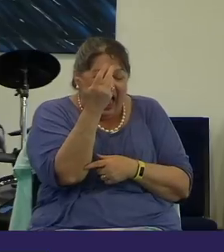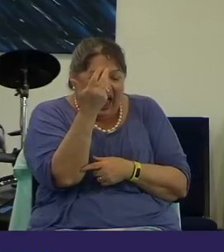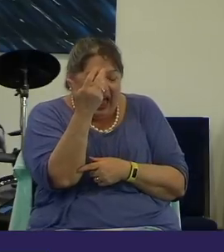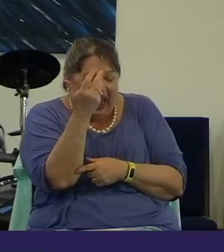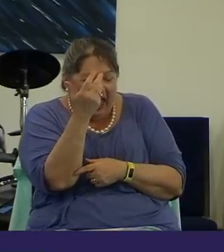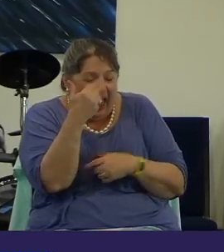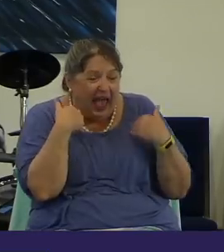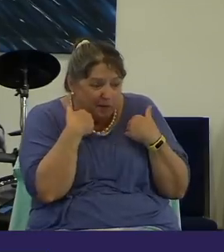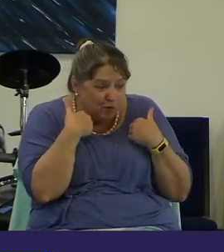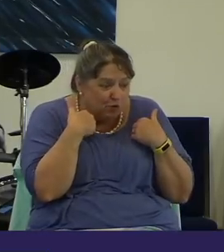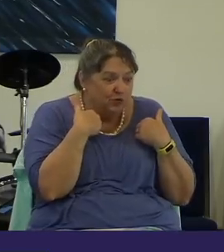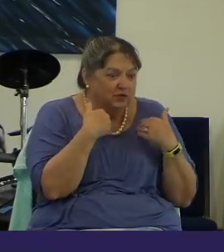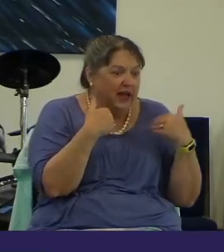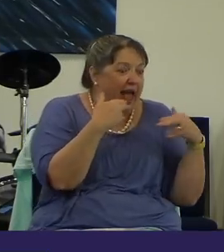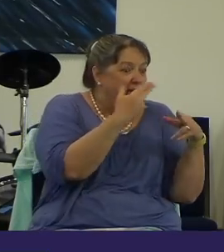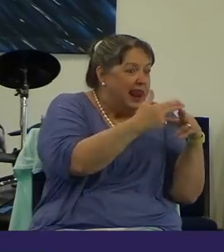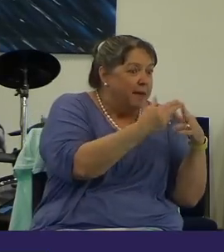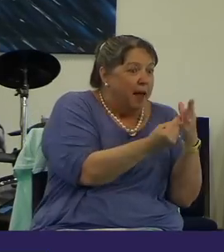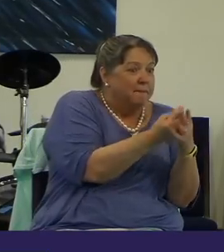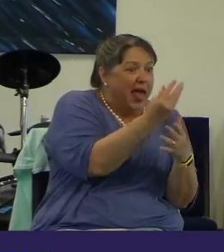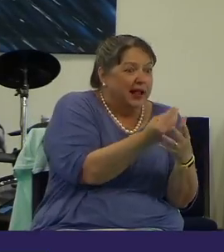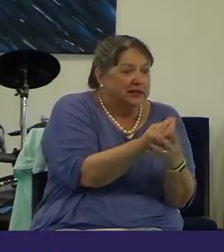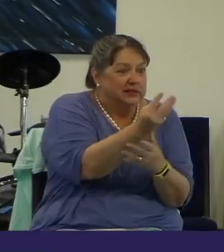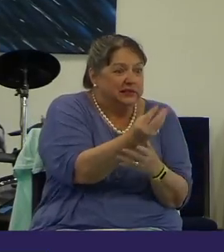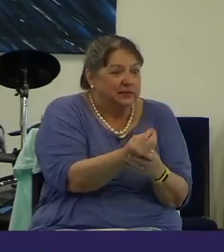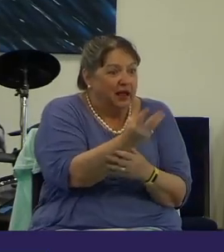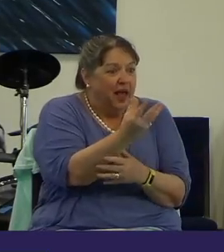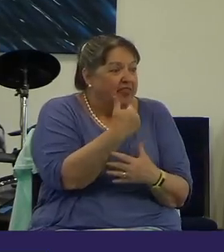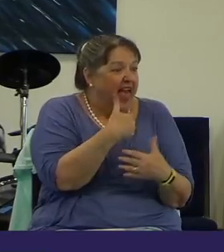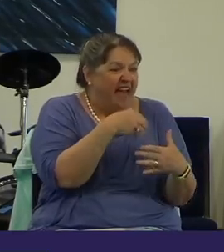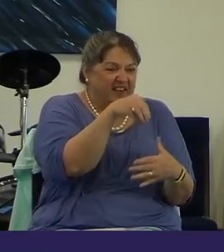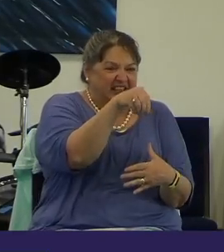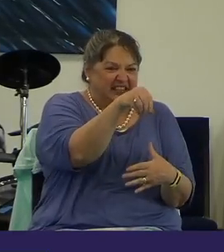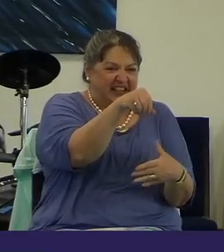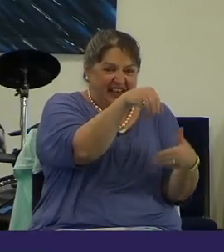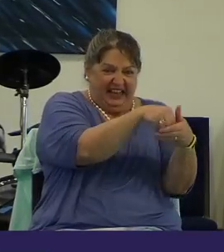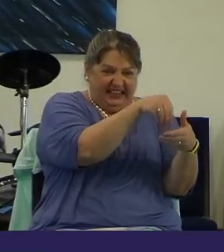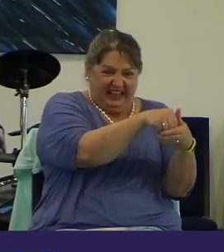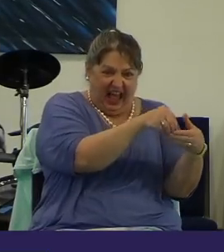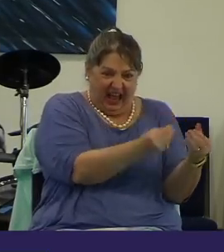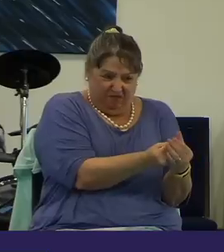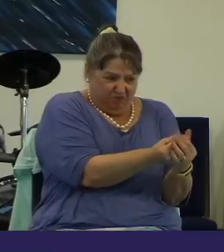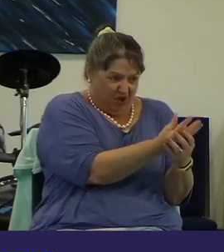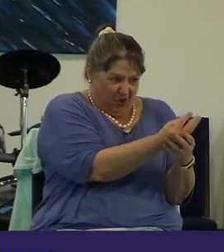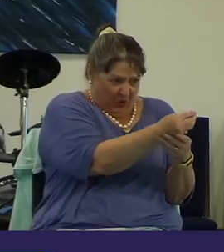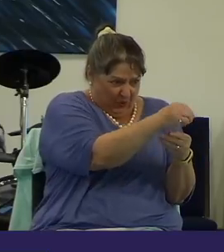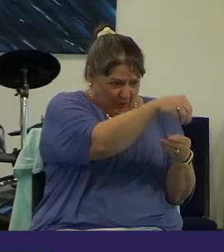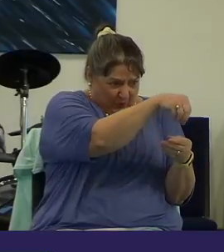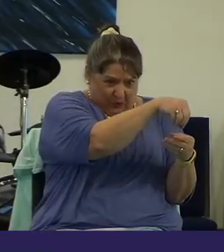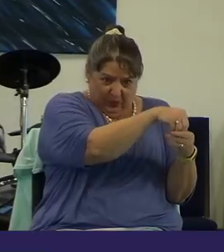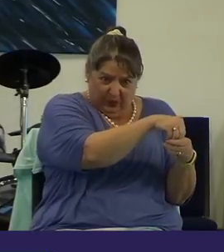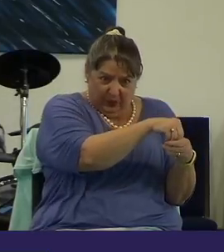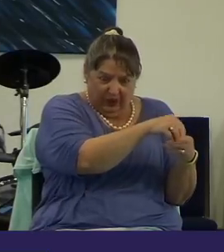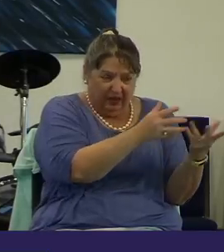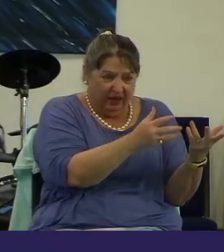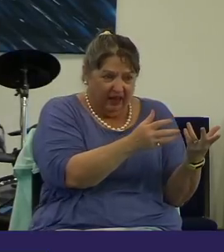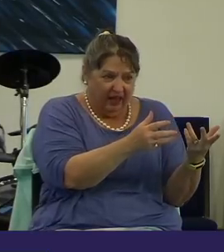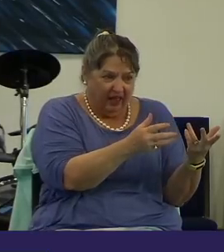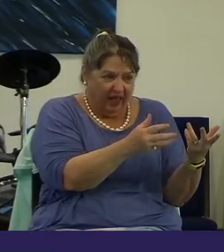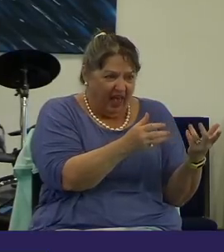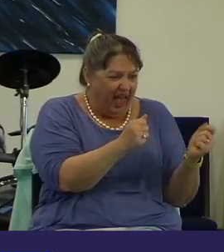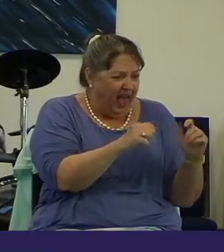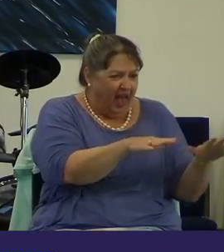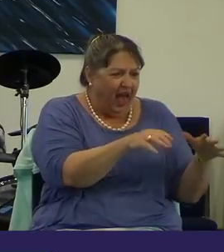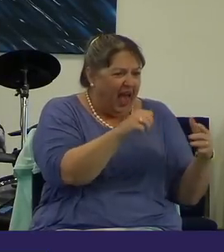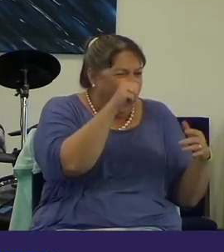seed-bearing plants, and for the most part, the seed-bearing trees, everything in the garden was at the lap of Adam